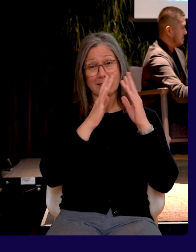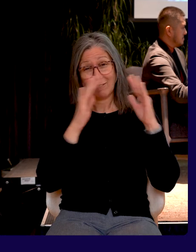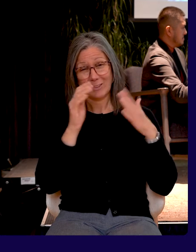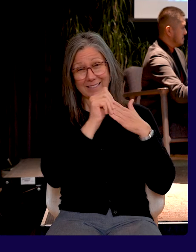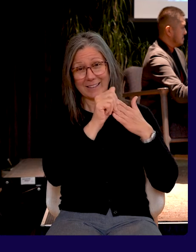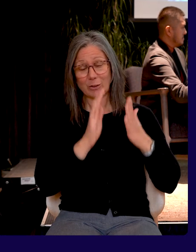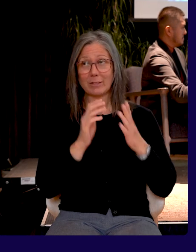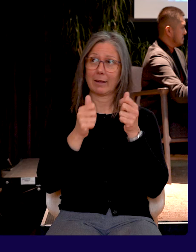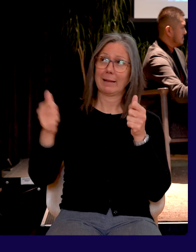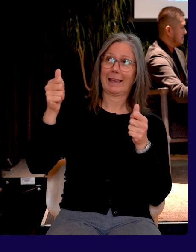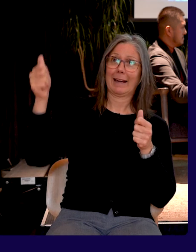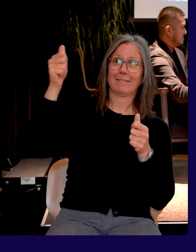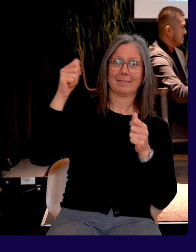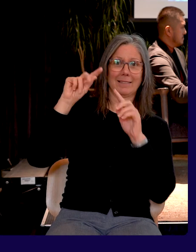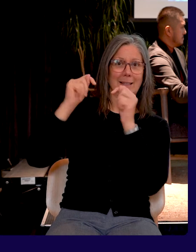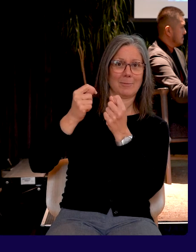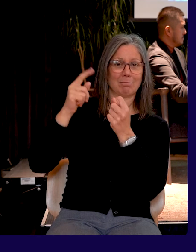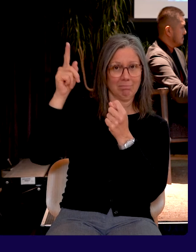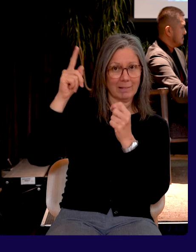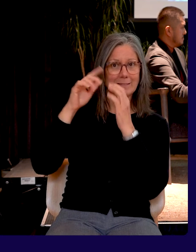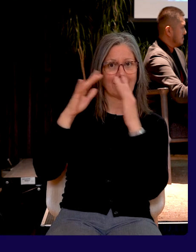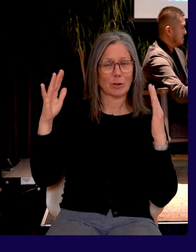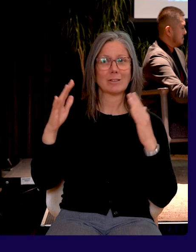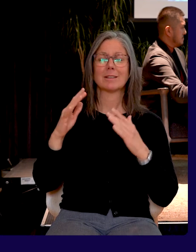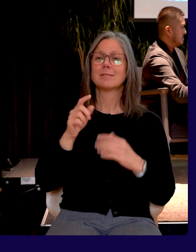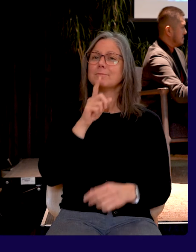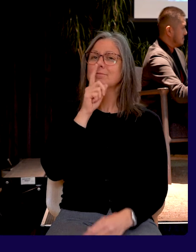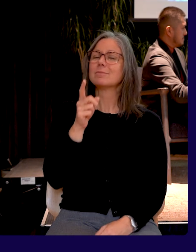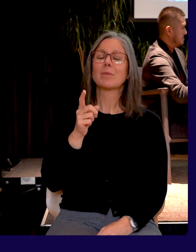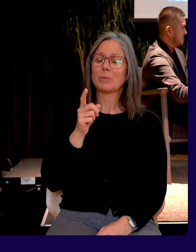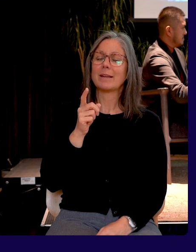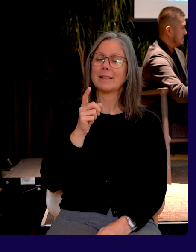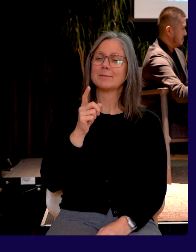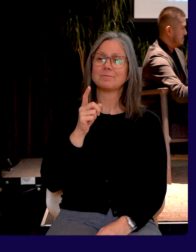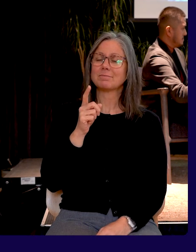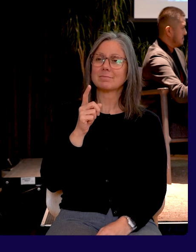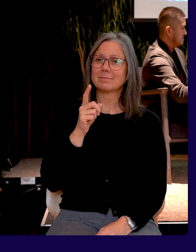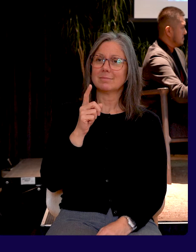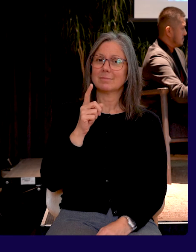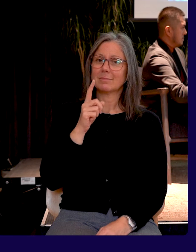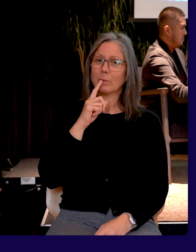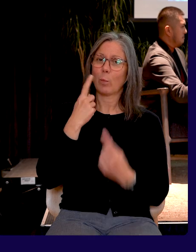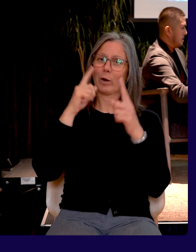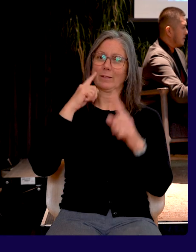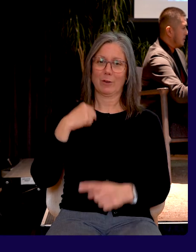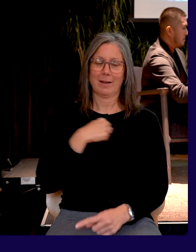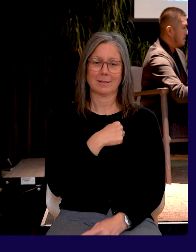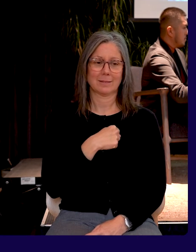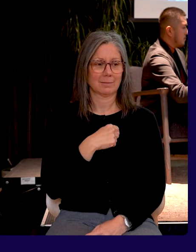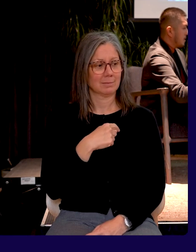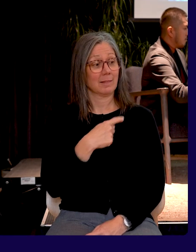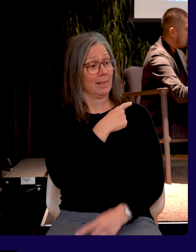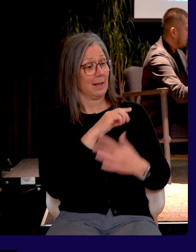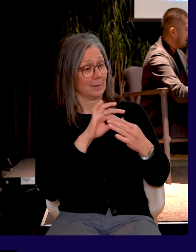leadership and executive team is really what makes it work for us. Right. It